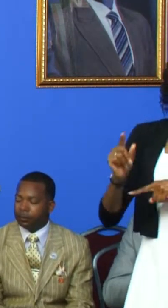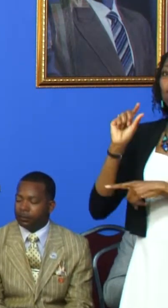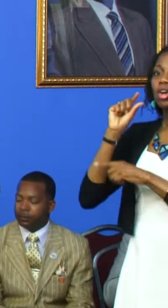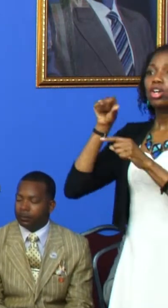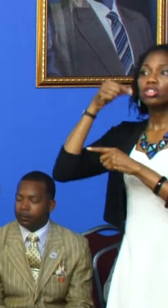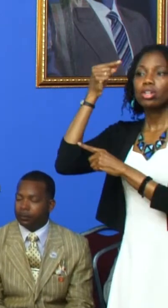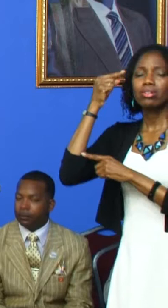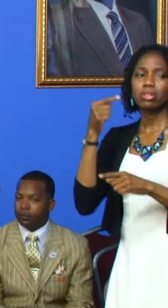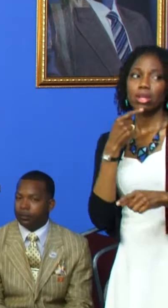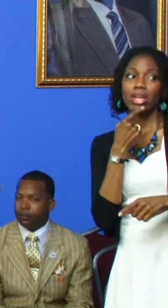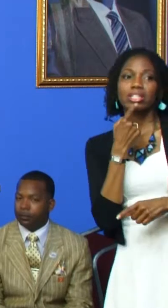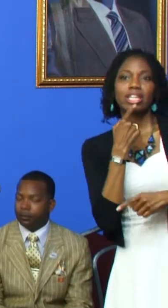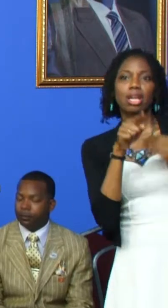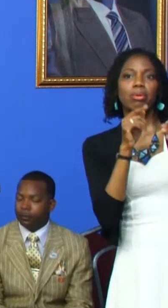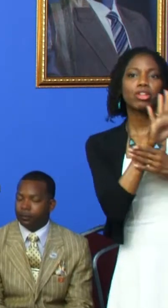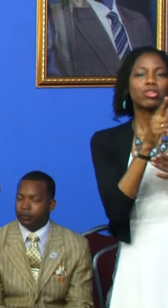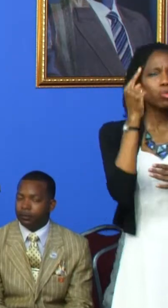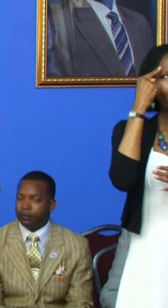be your friend.